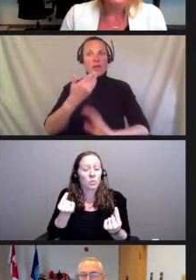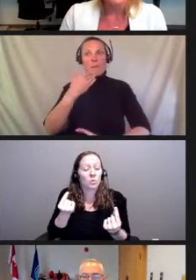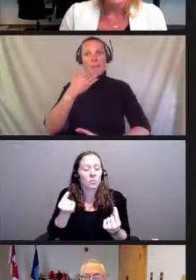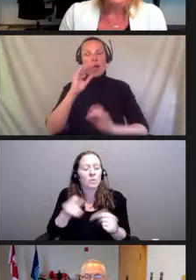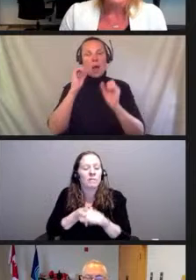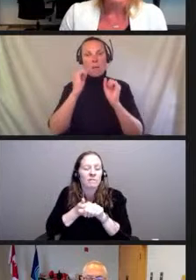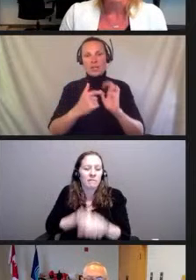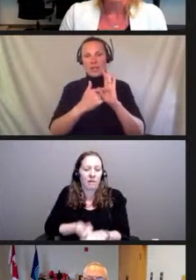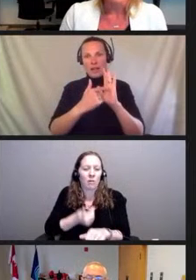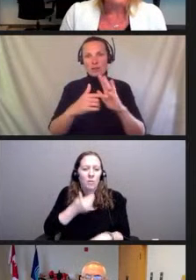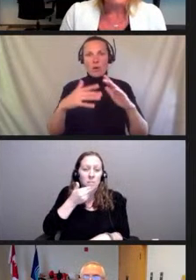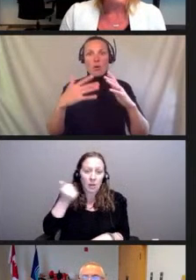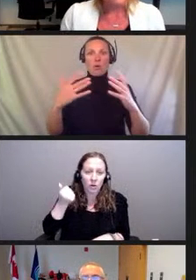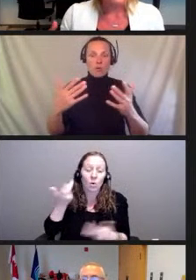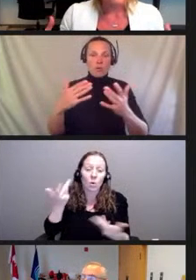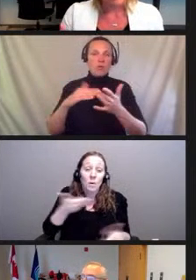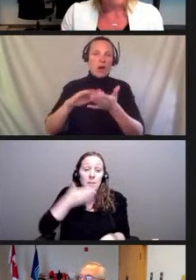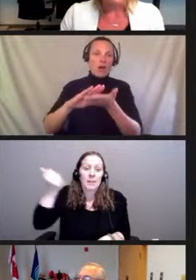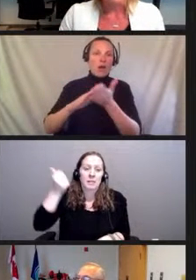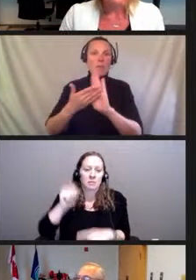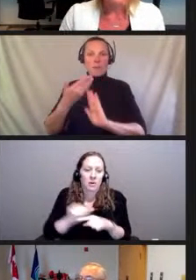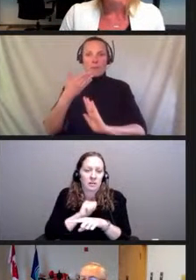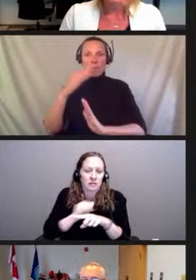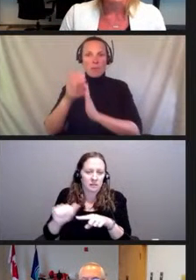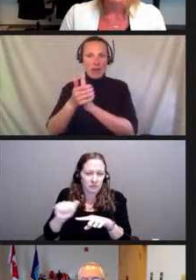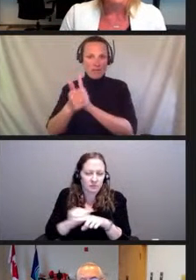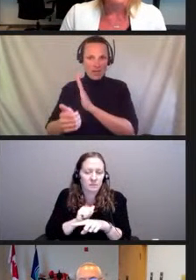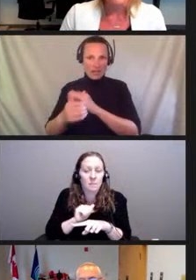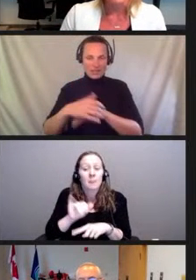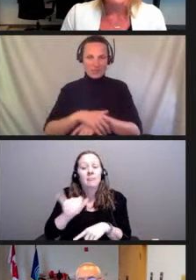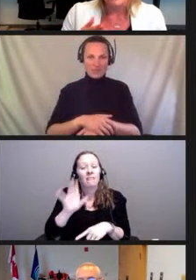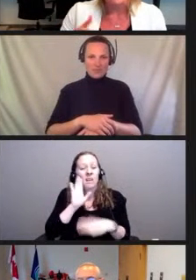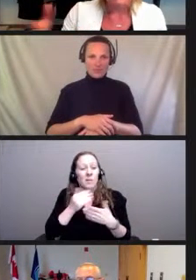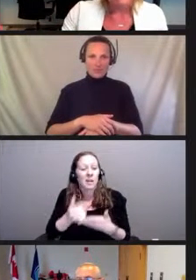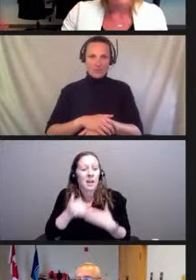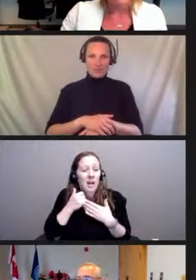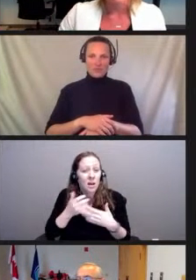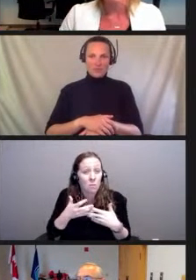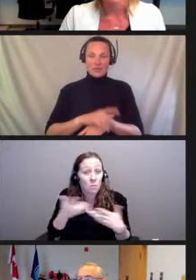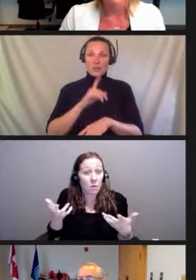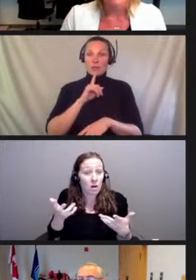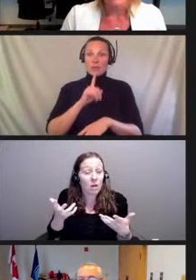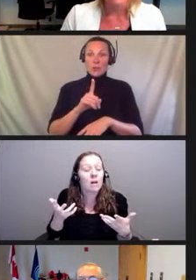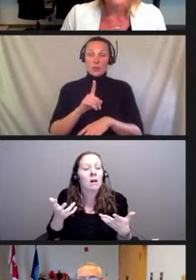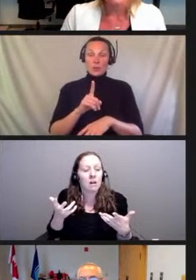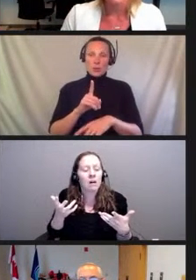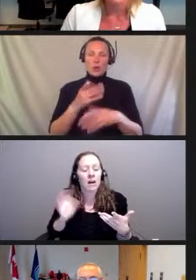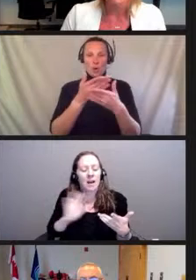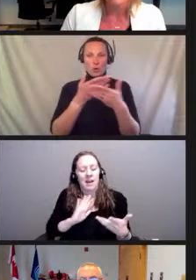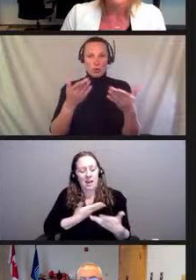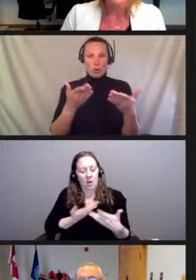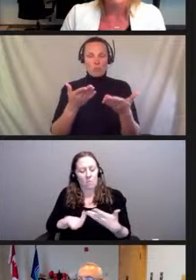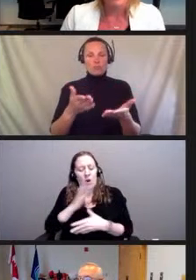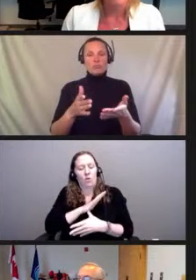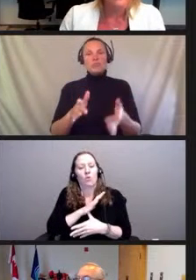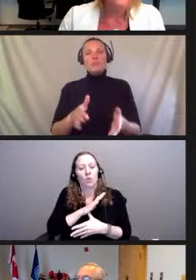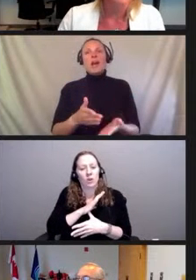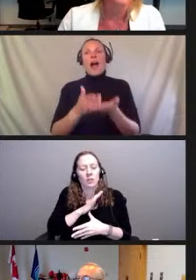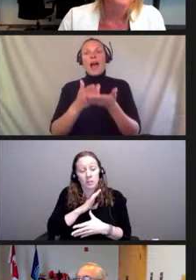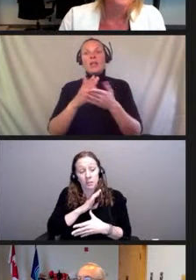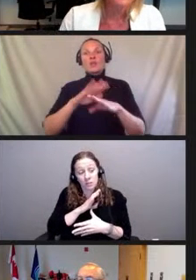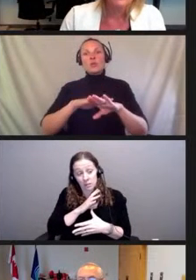practices. And all of those will also help in focusing our priorities as we move forward in developing the